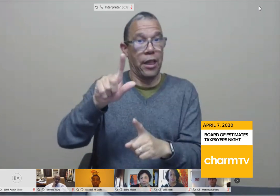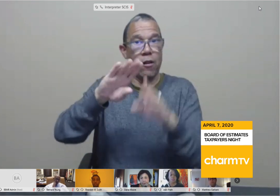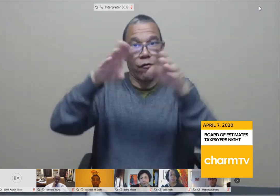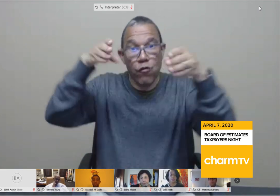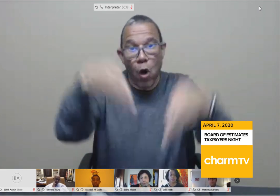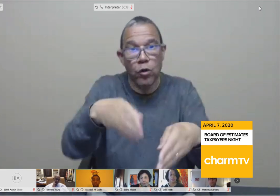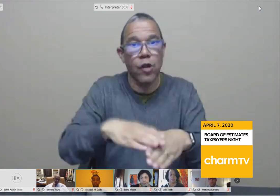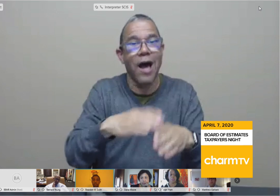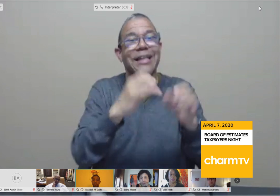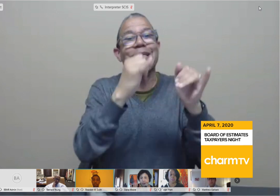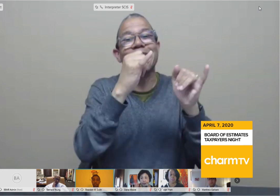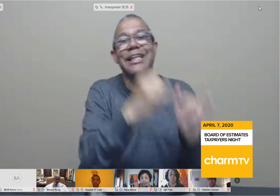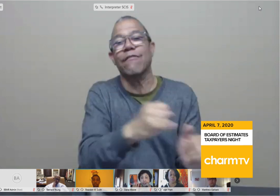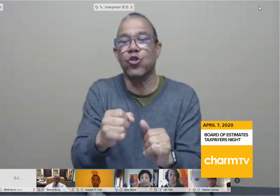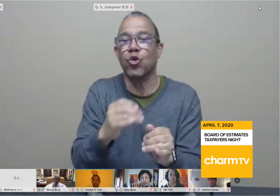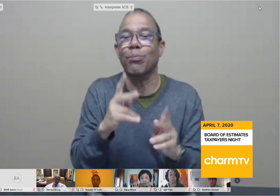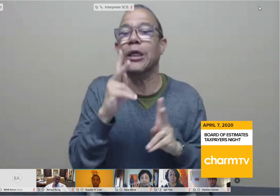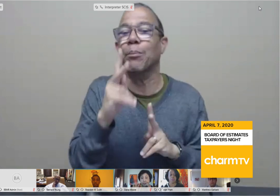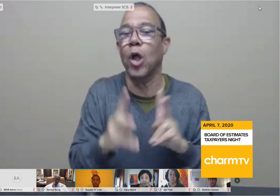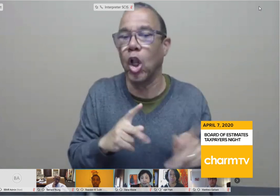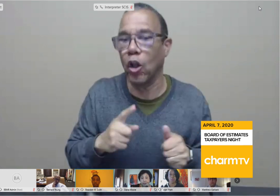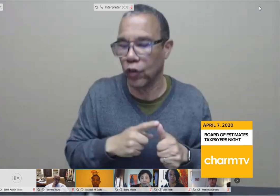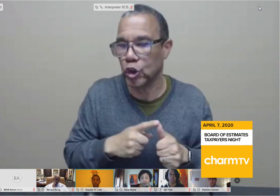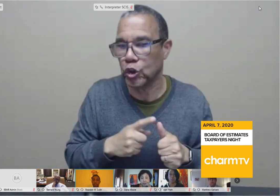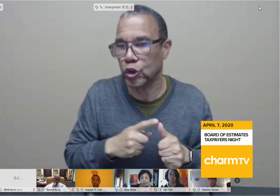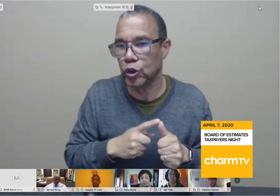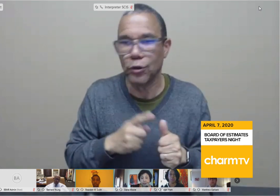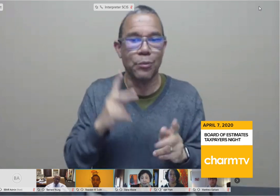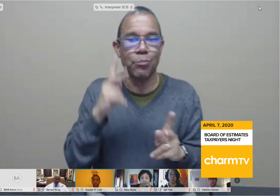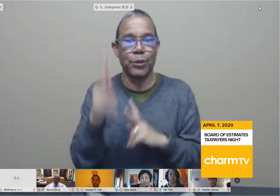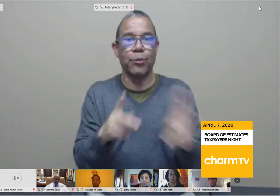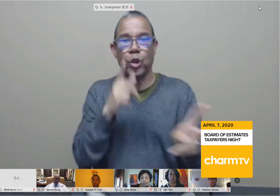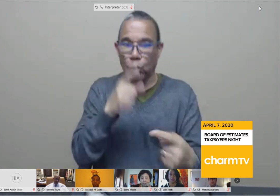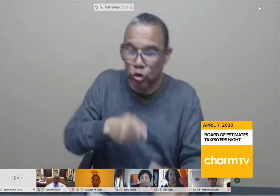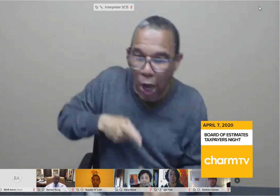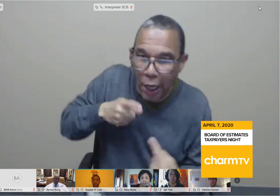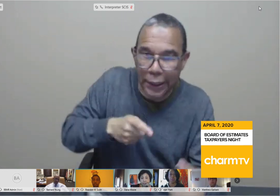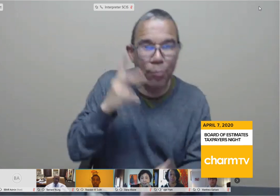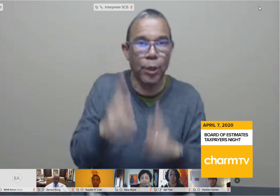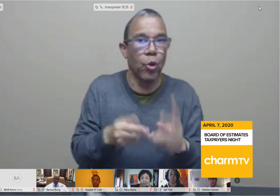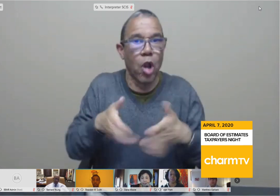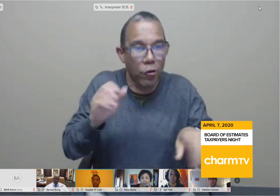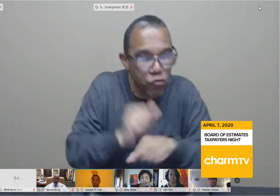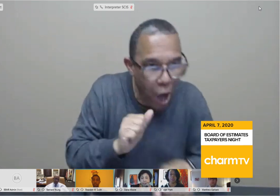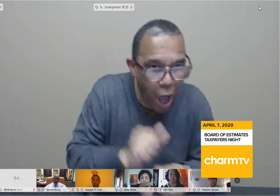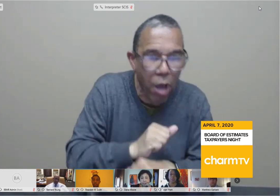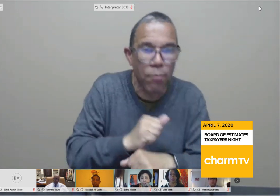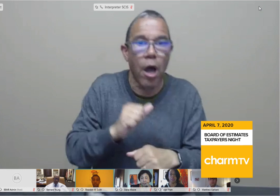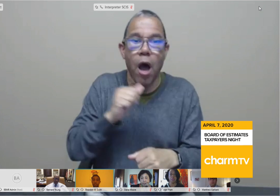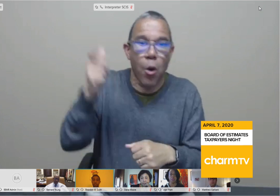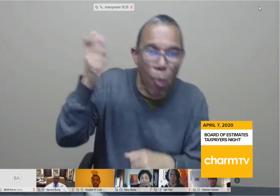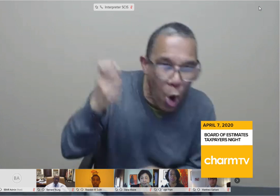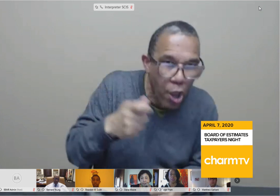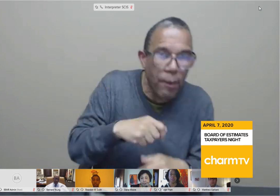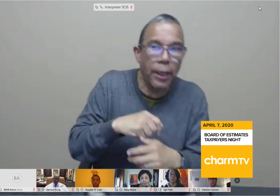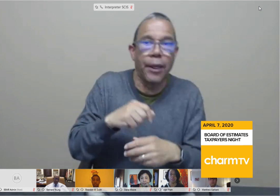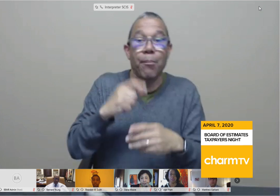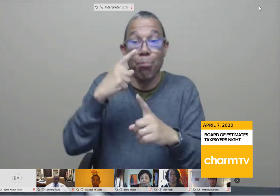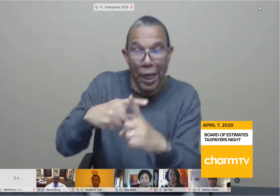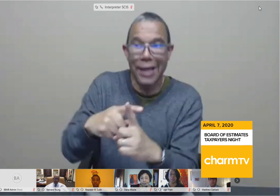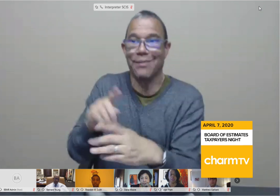on individuals and folks that were struggling and folks that might be losing their job, and on businesses that were going to be facing